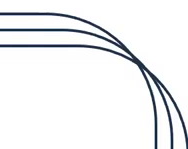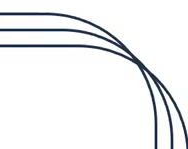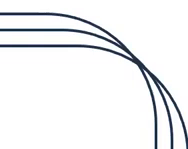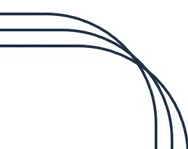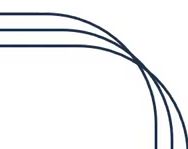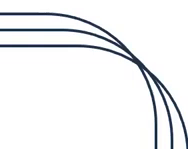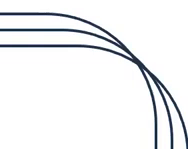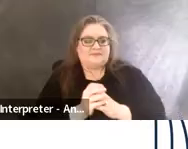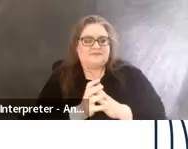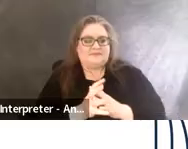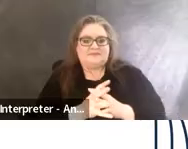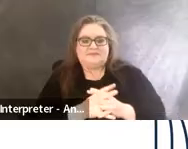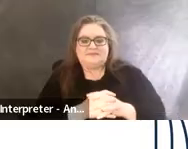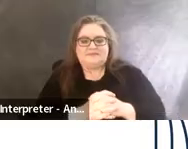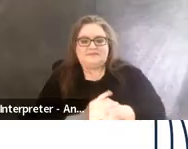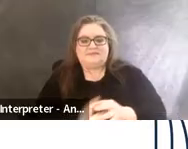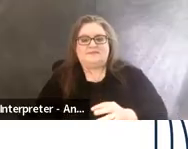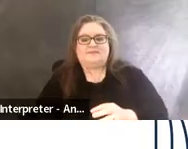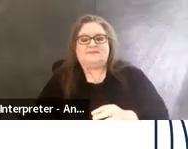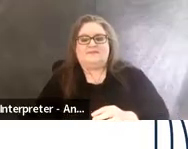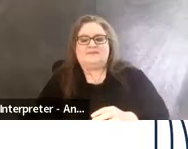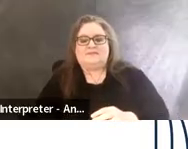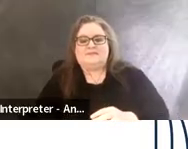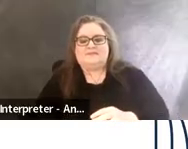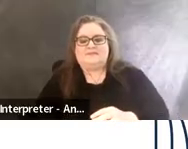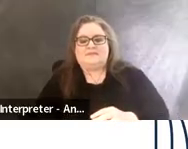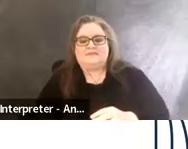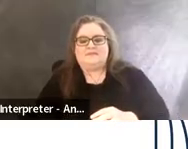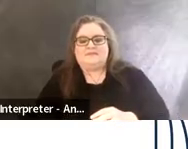Just 1 second to replace the spotlight here. And